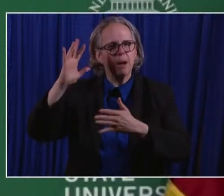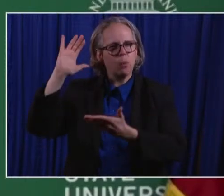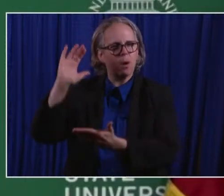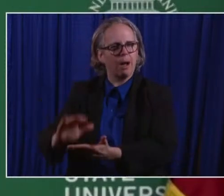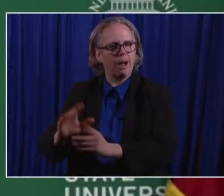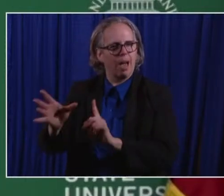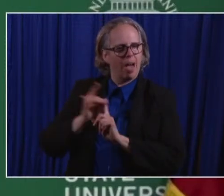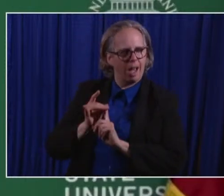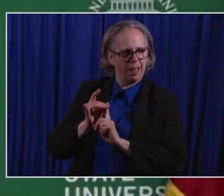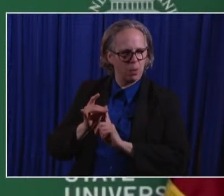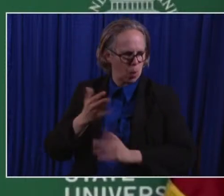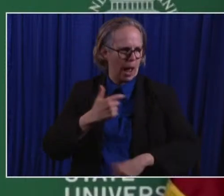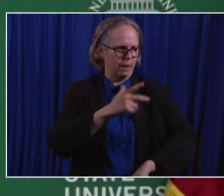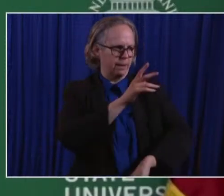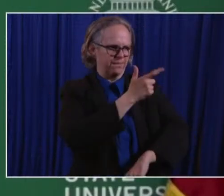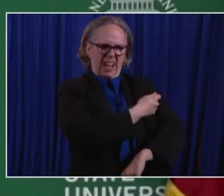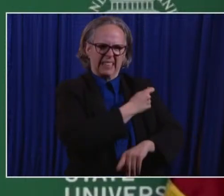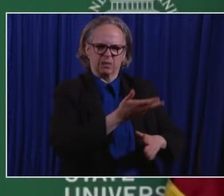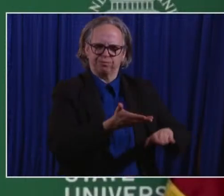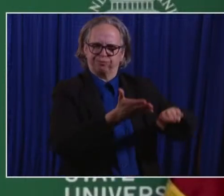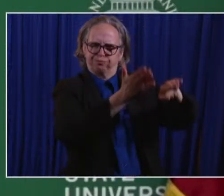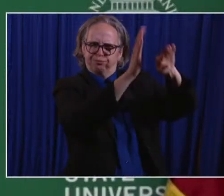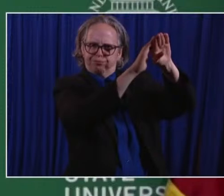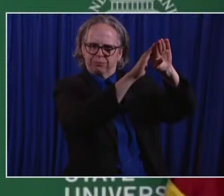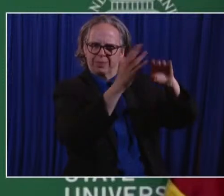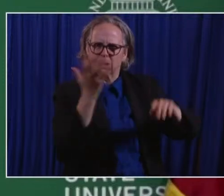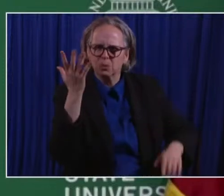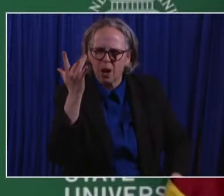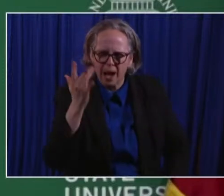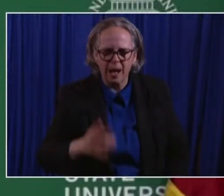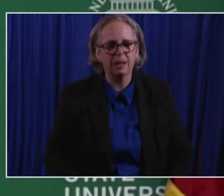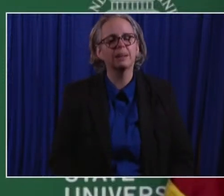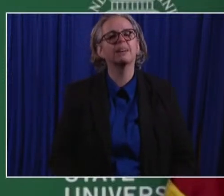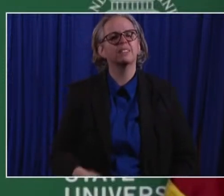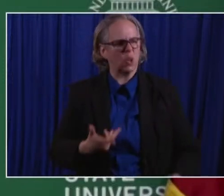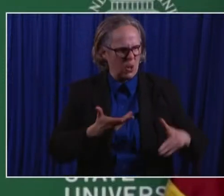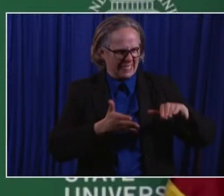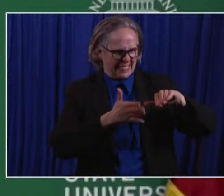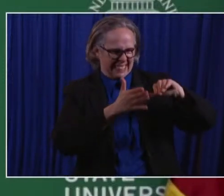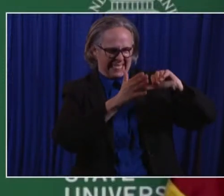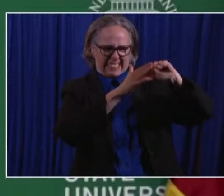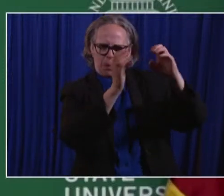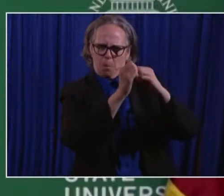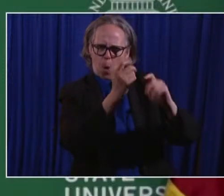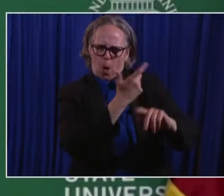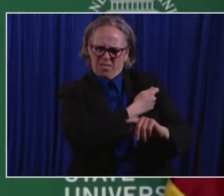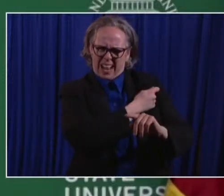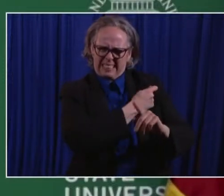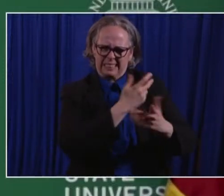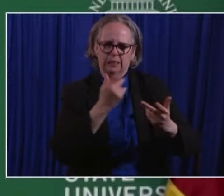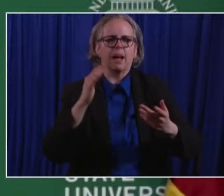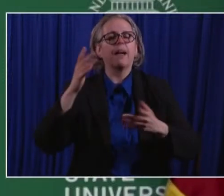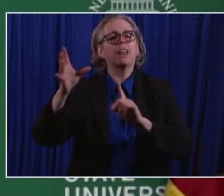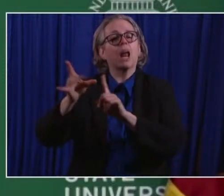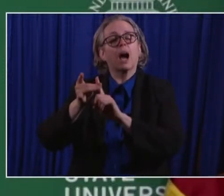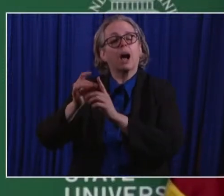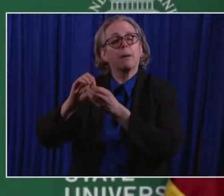vaccinated, and I do believe that as we get more people vaccinated, you're going to continue to see these numbers go